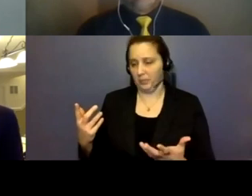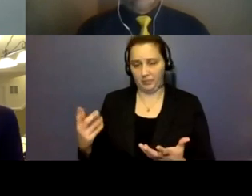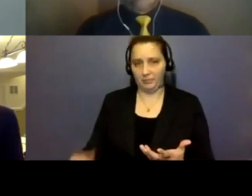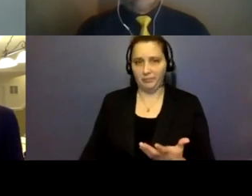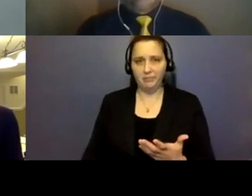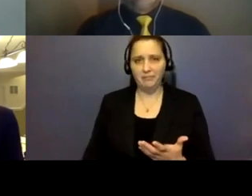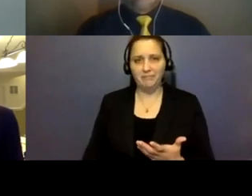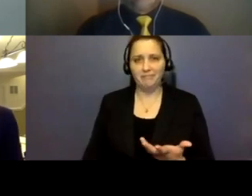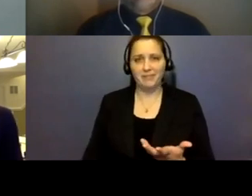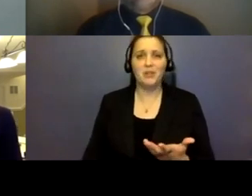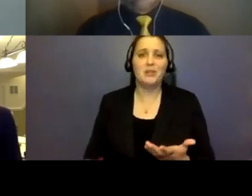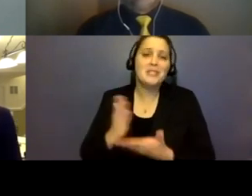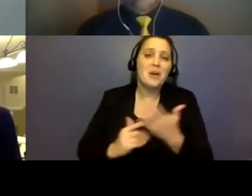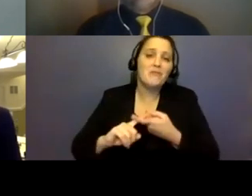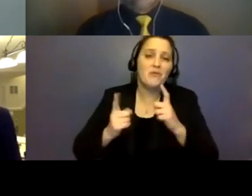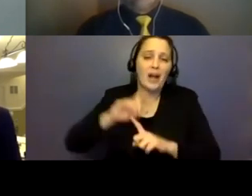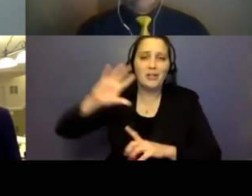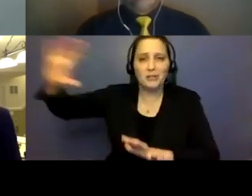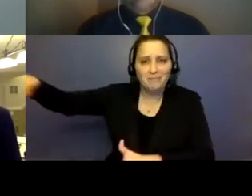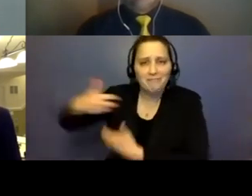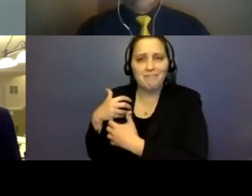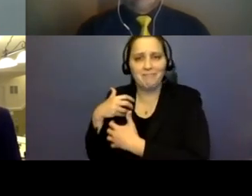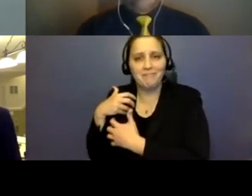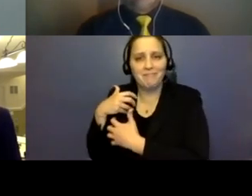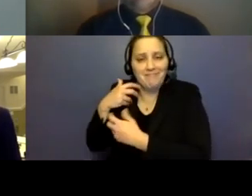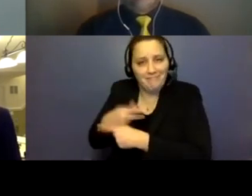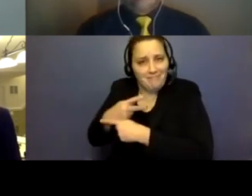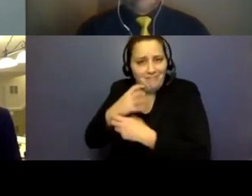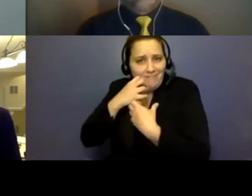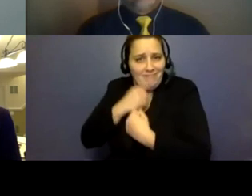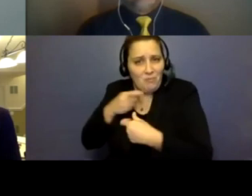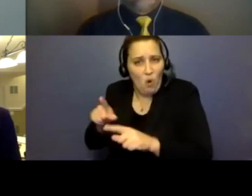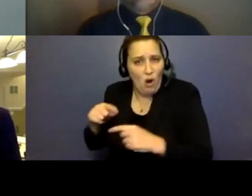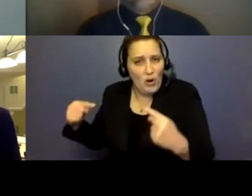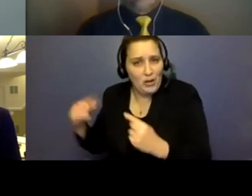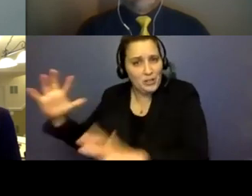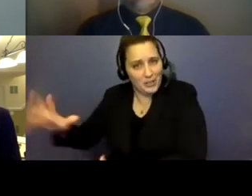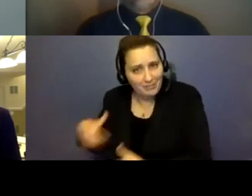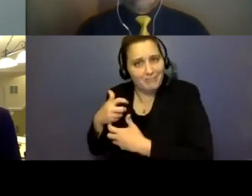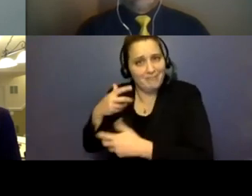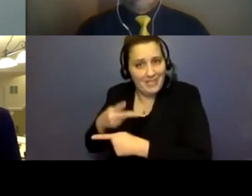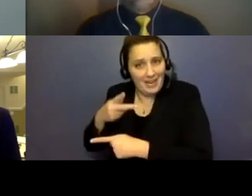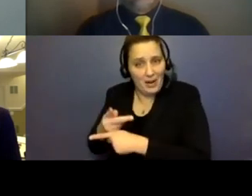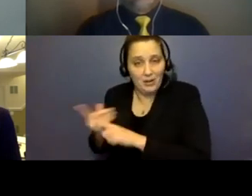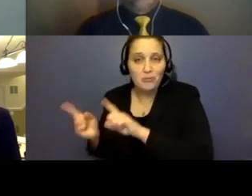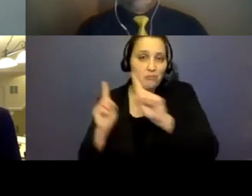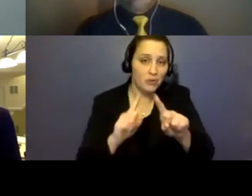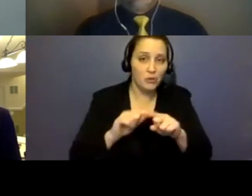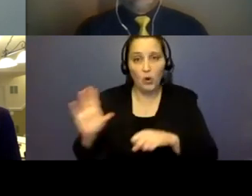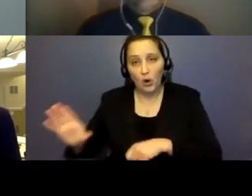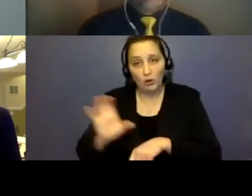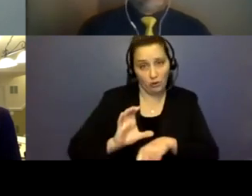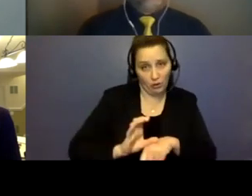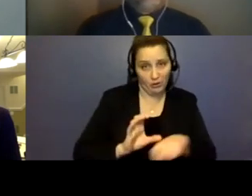have those friends who just take you under their wing when they know you're hurting. And she did that, and she took me to her church, and they